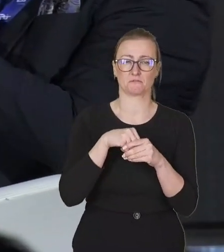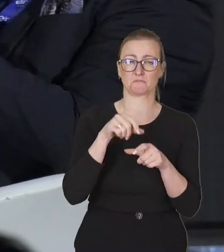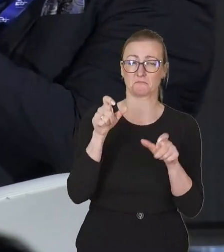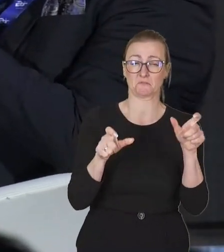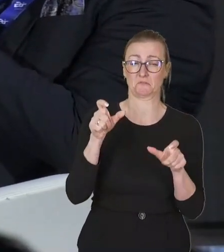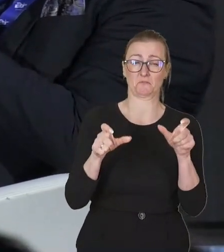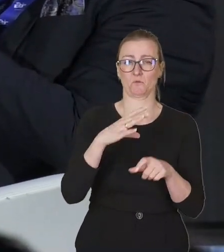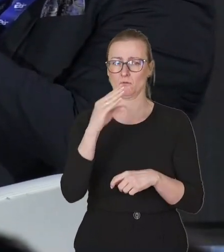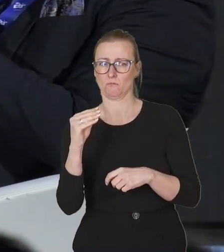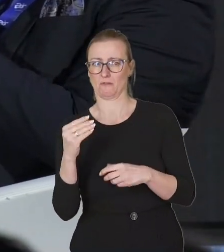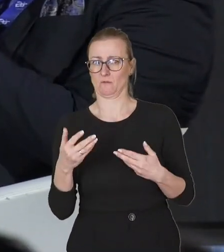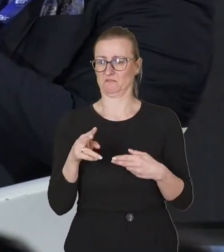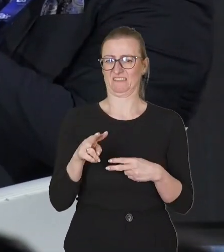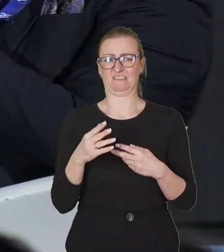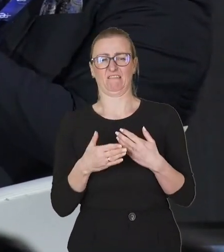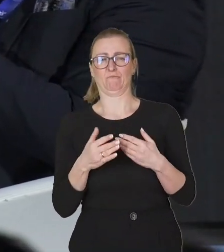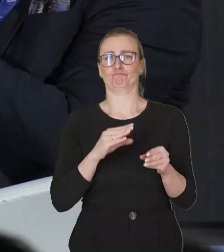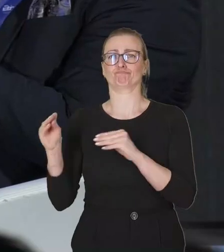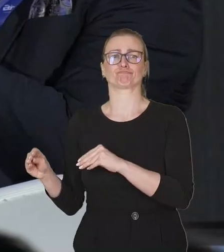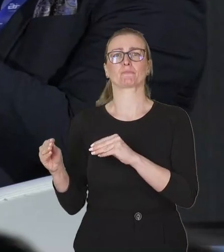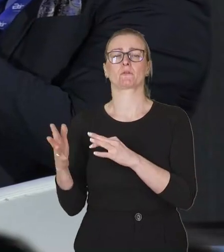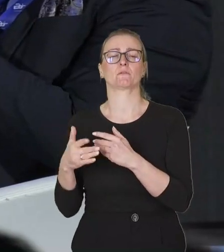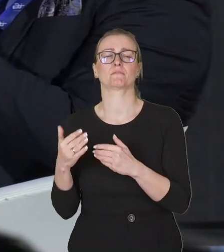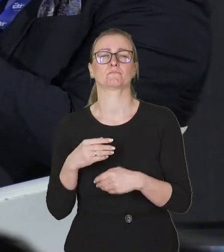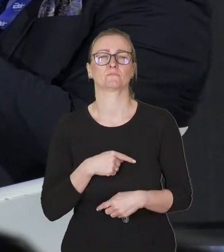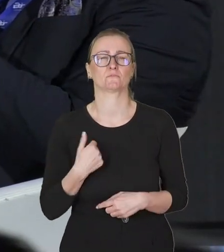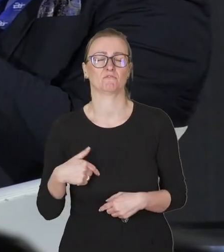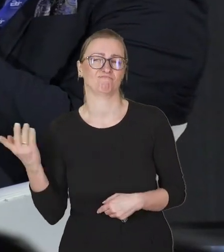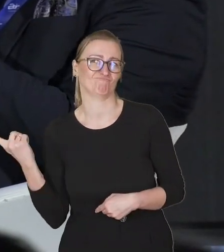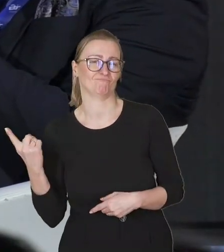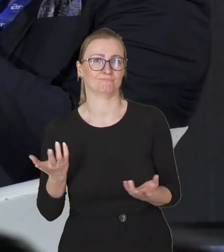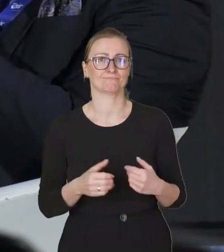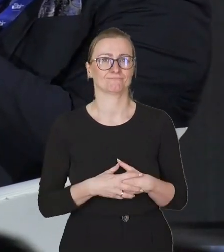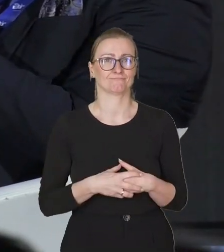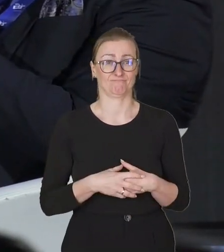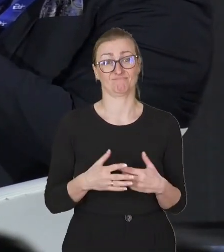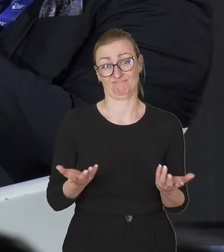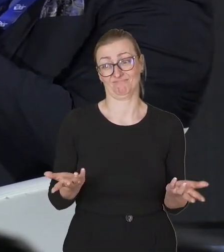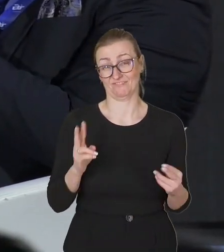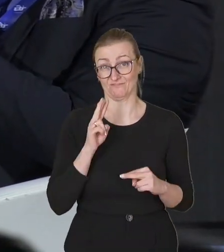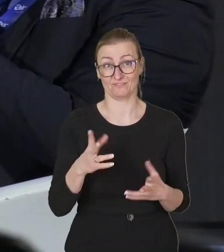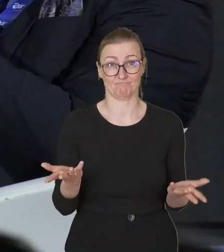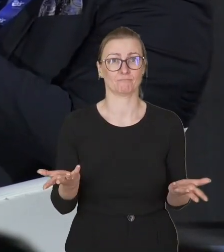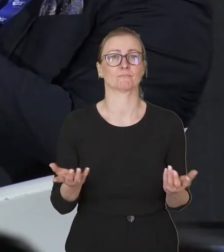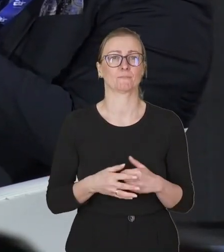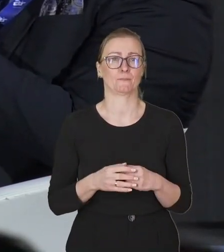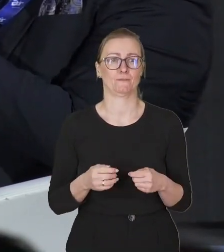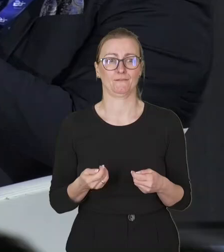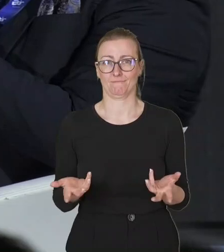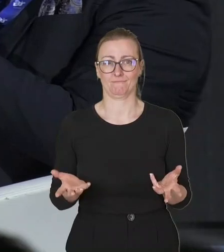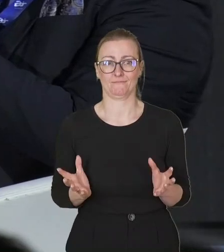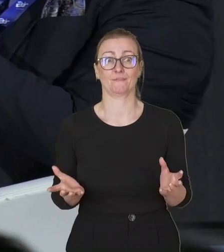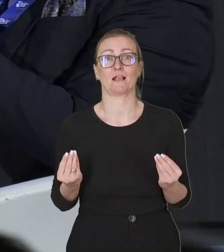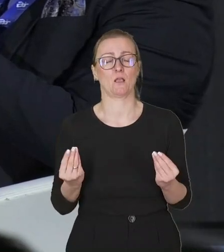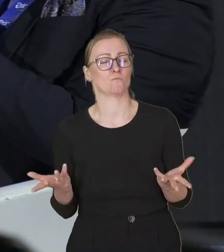this is the single market in practice, reflected in priorities of cohesion policy. But